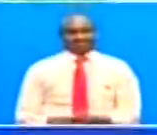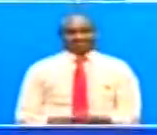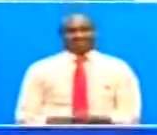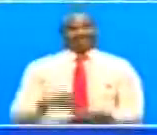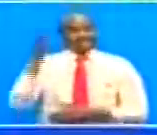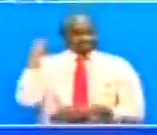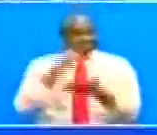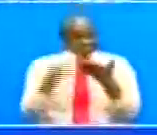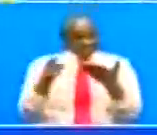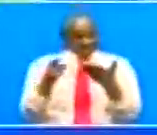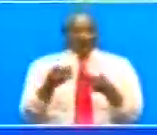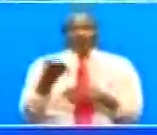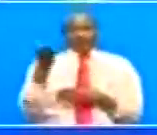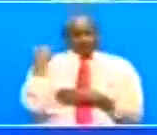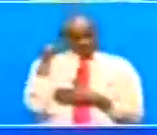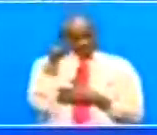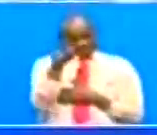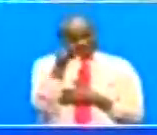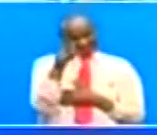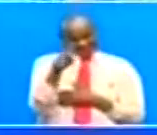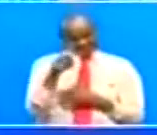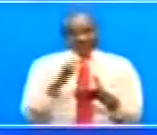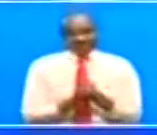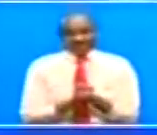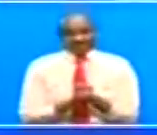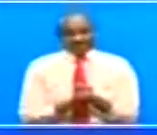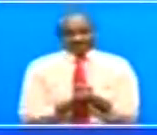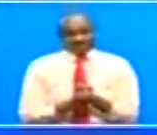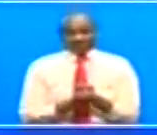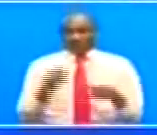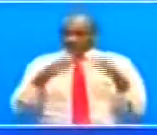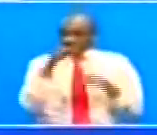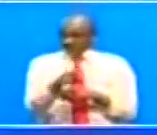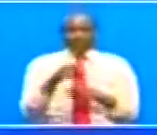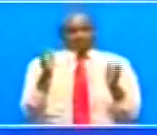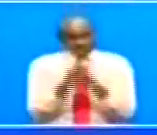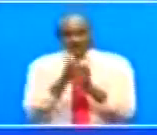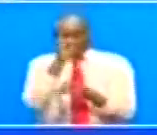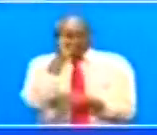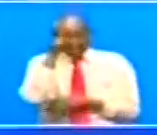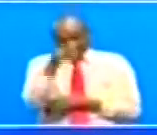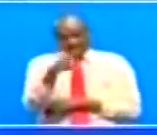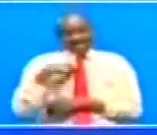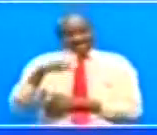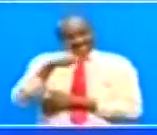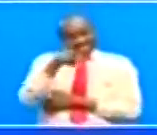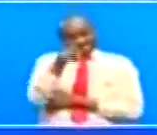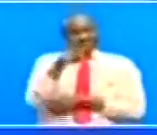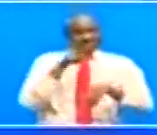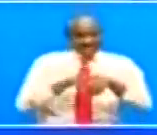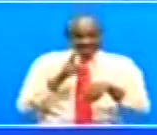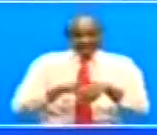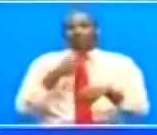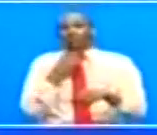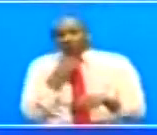Last week, former FDC President retired Colonel Dr. Kizza Besigye squared off with police in Kasangati as he exited